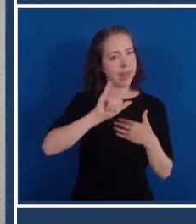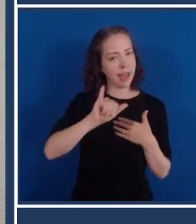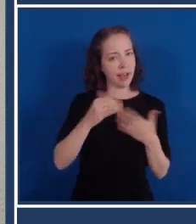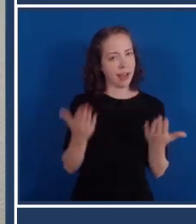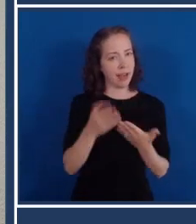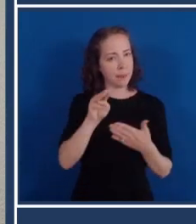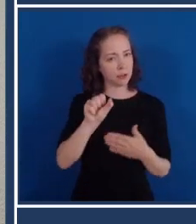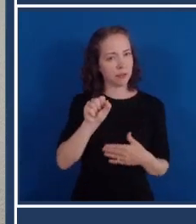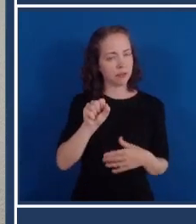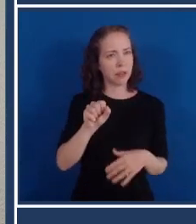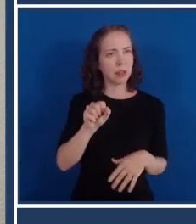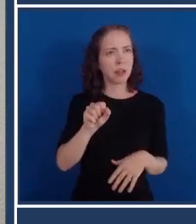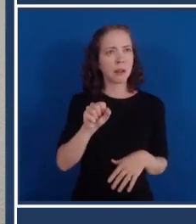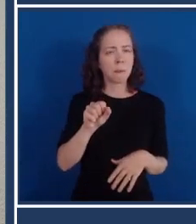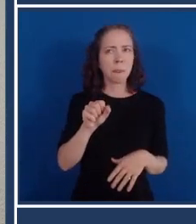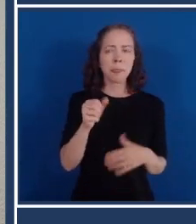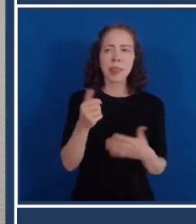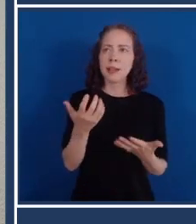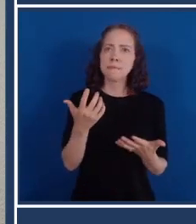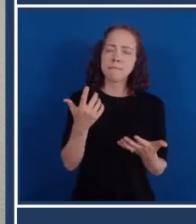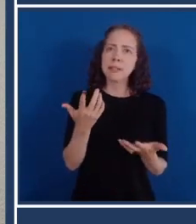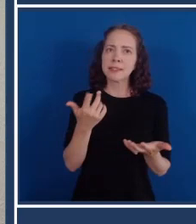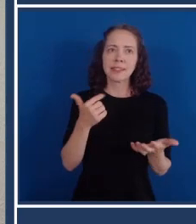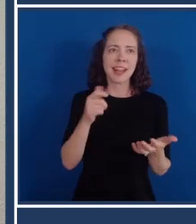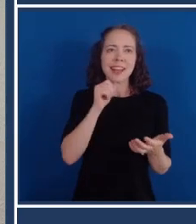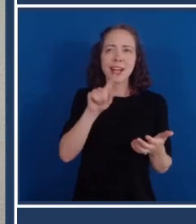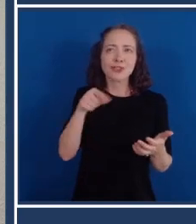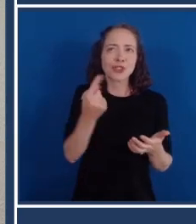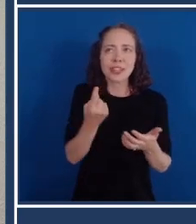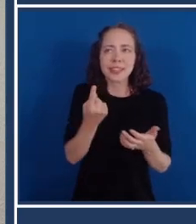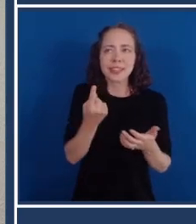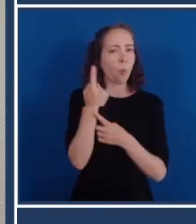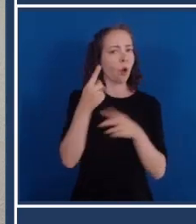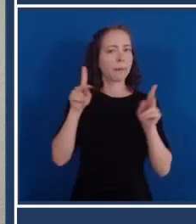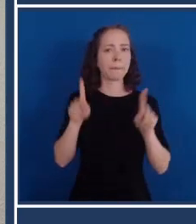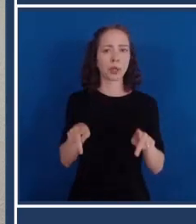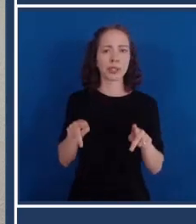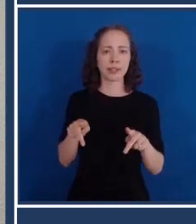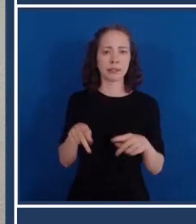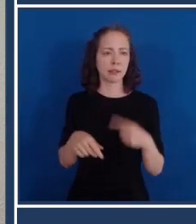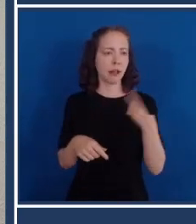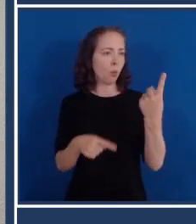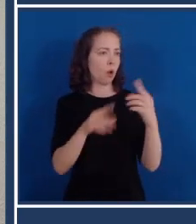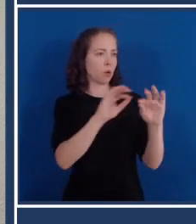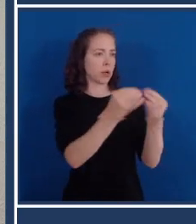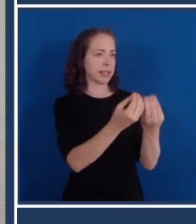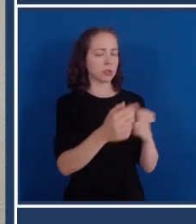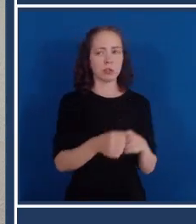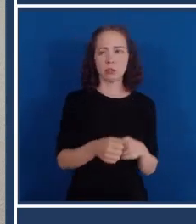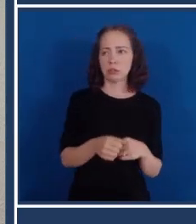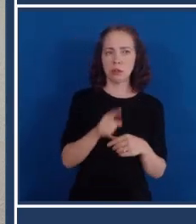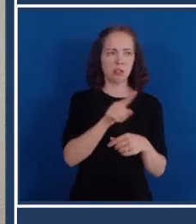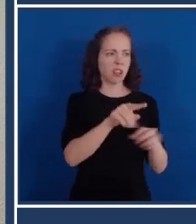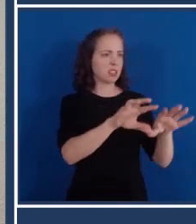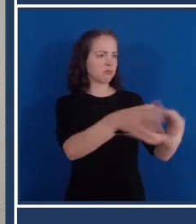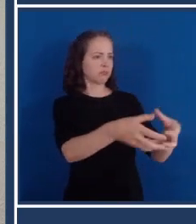an ecosystem. It's not just about a single person or a single organization working on these problems. We work